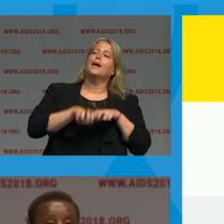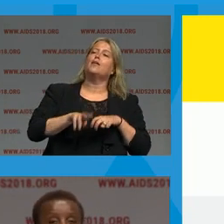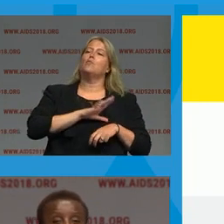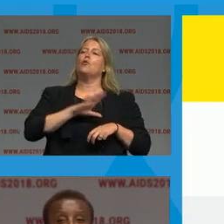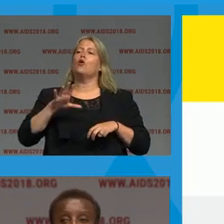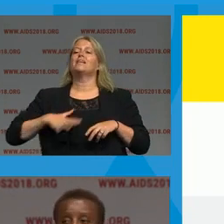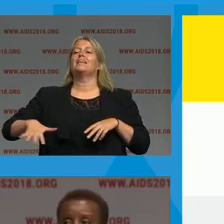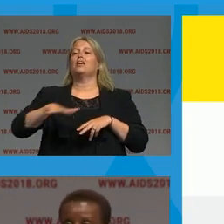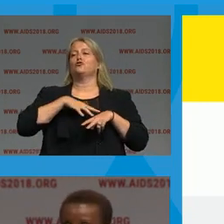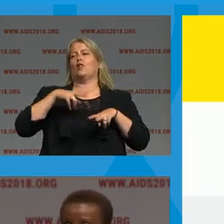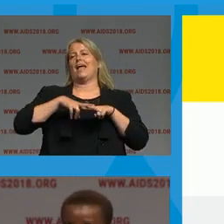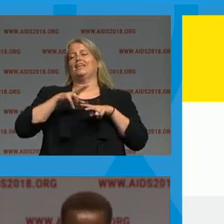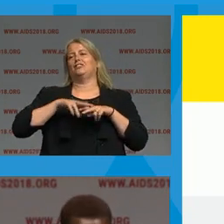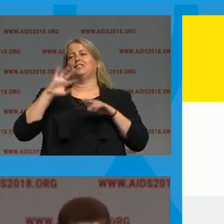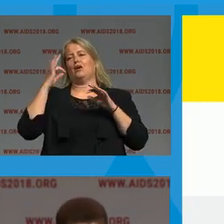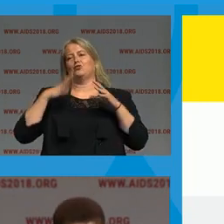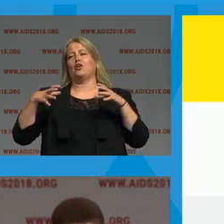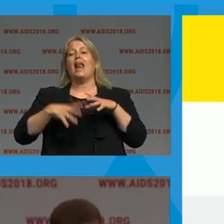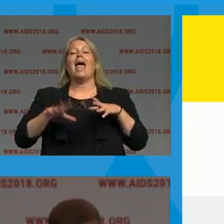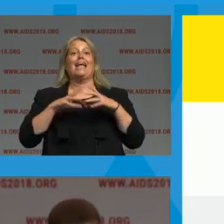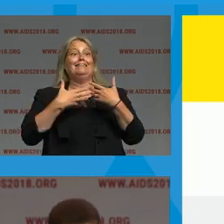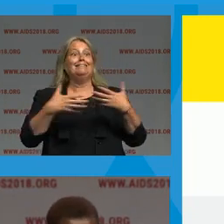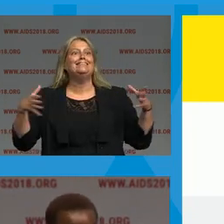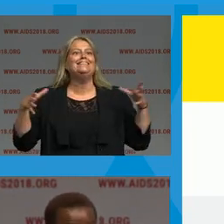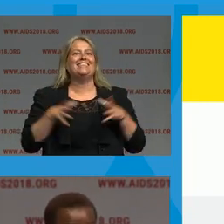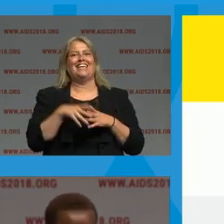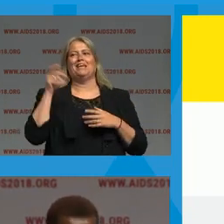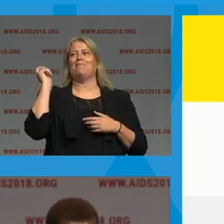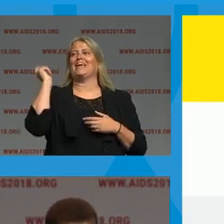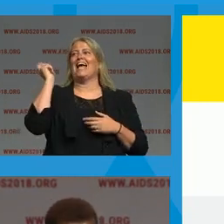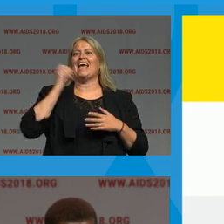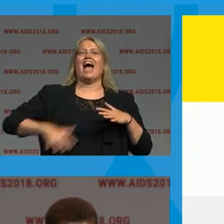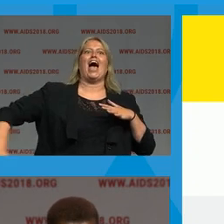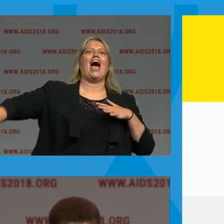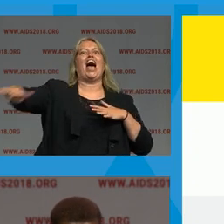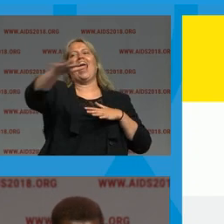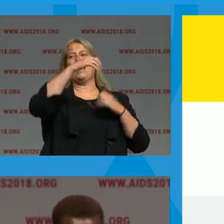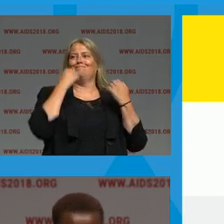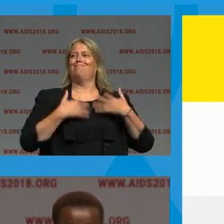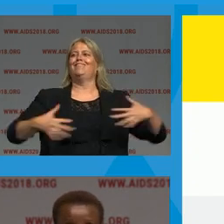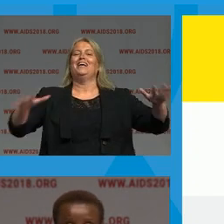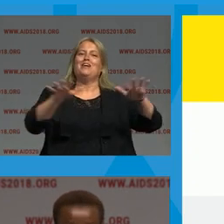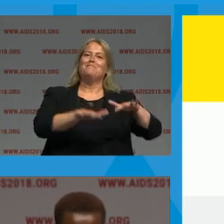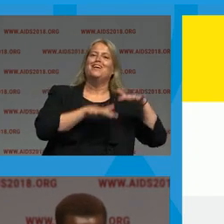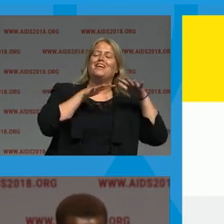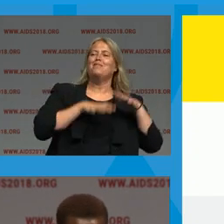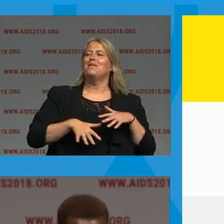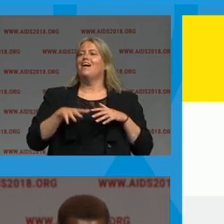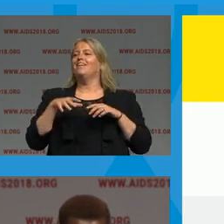Council, and Team Kenya at large, many of us in this room, Parliament, Senators who are here,